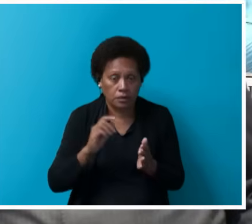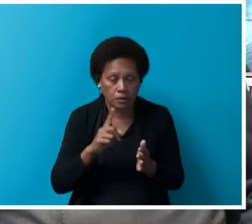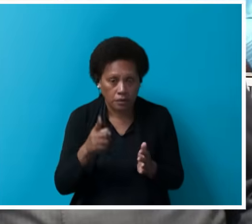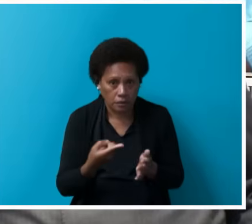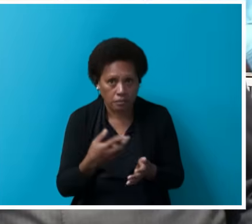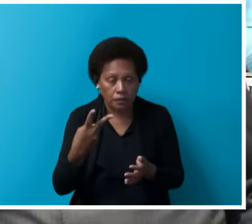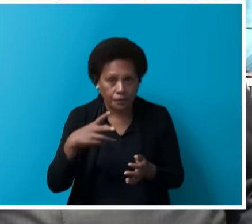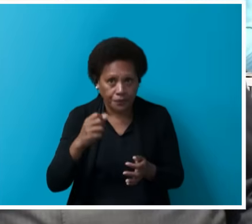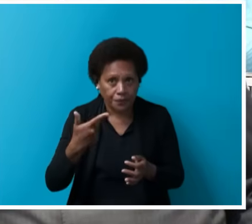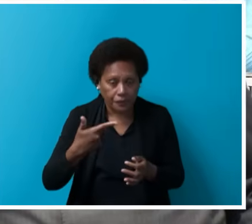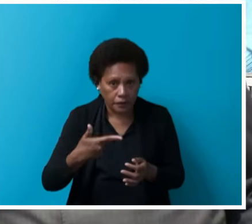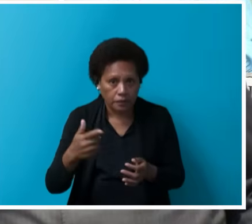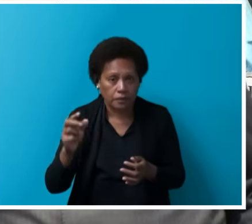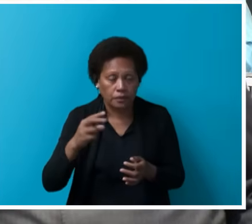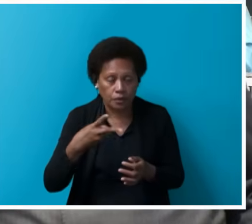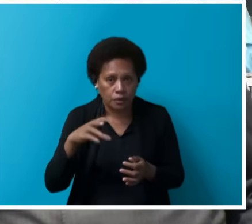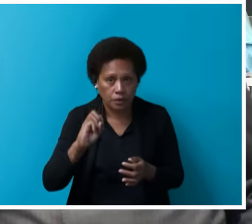2017, 27,000.